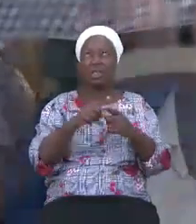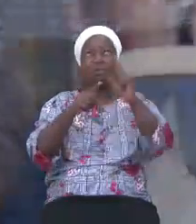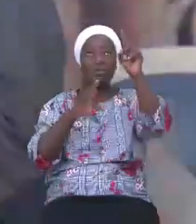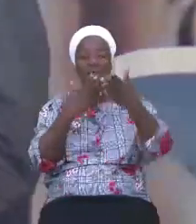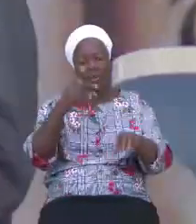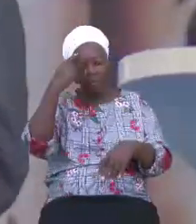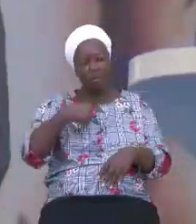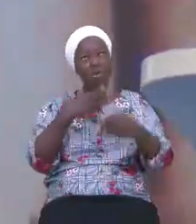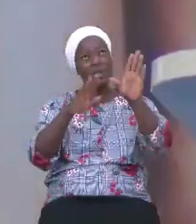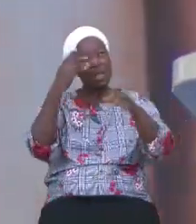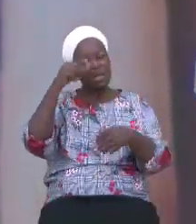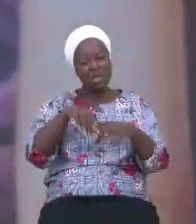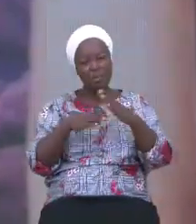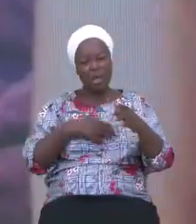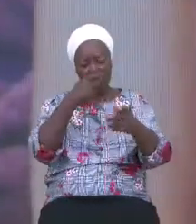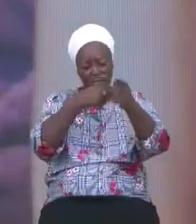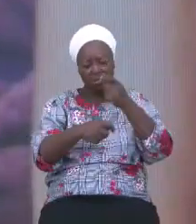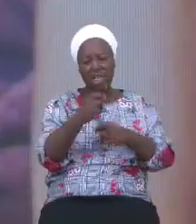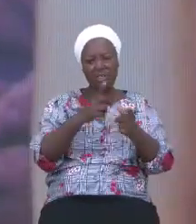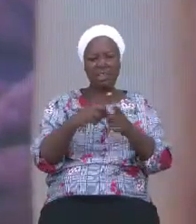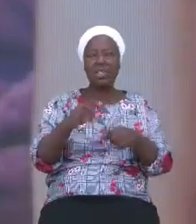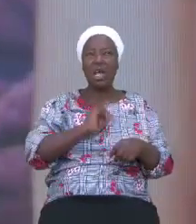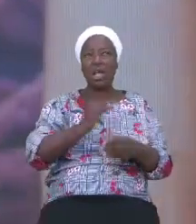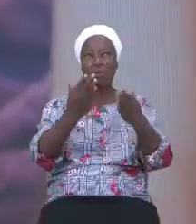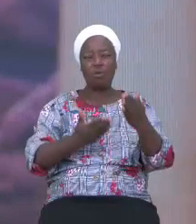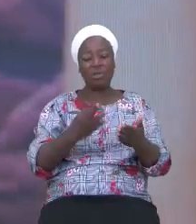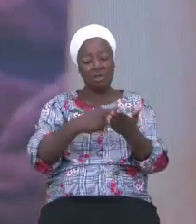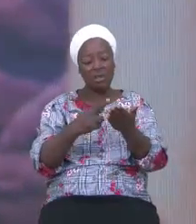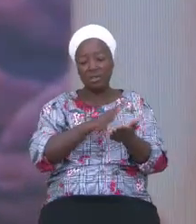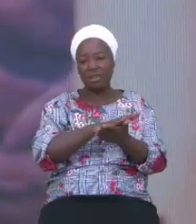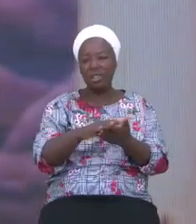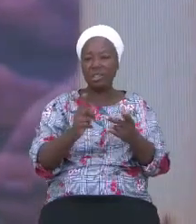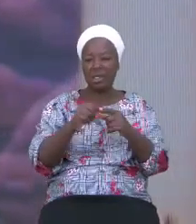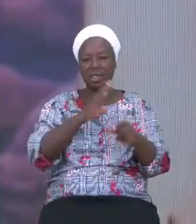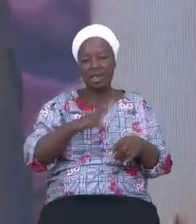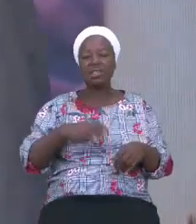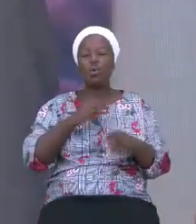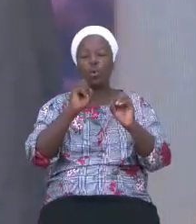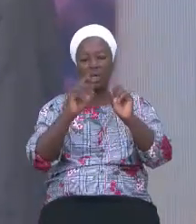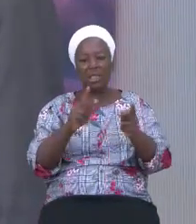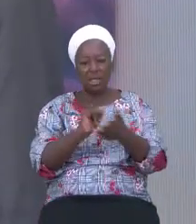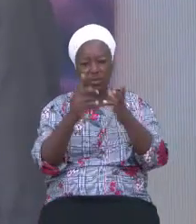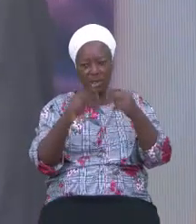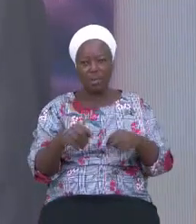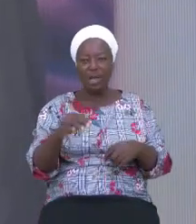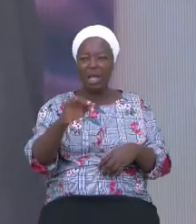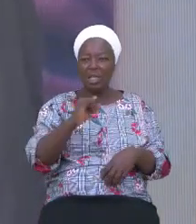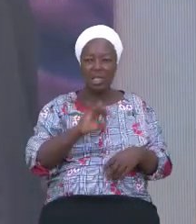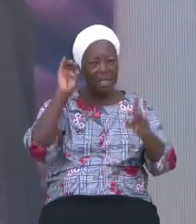You died in my place. I want righteousness. Christ will say, good, you came. He will give